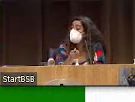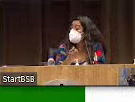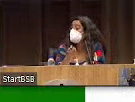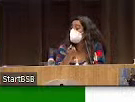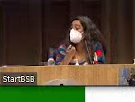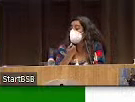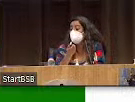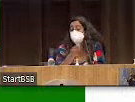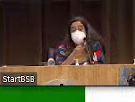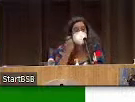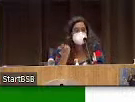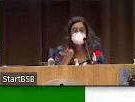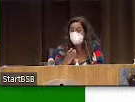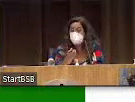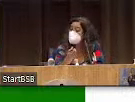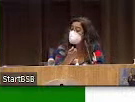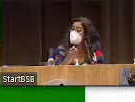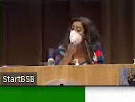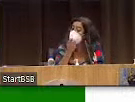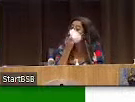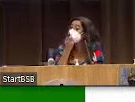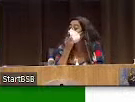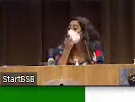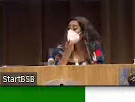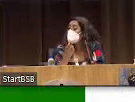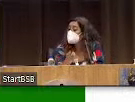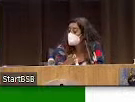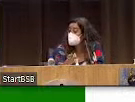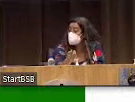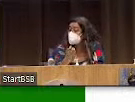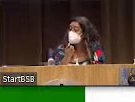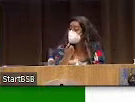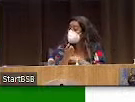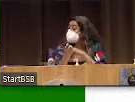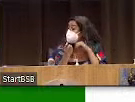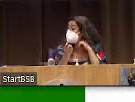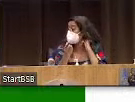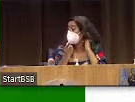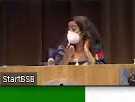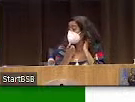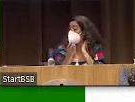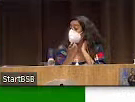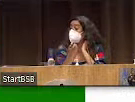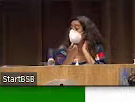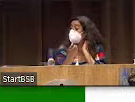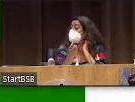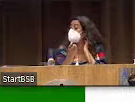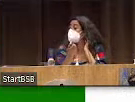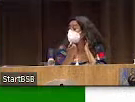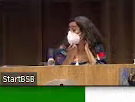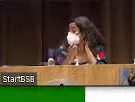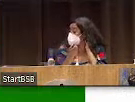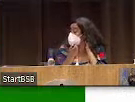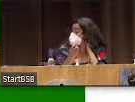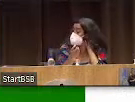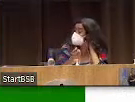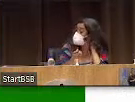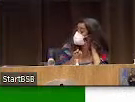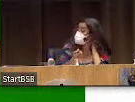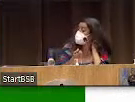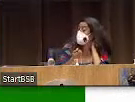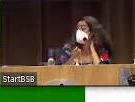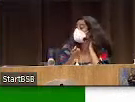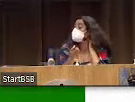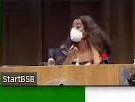disease, 25%, with cardio disease, 7%, with